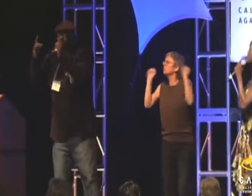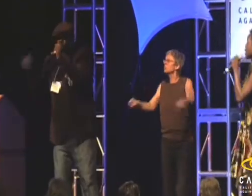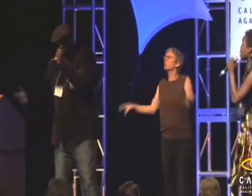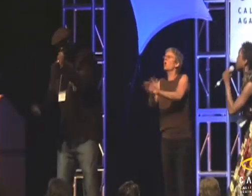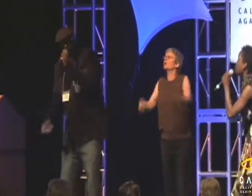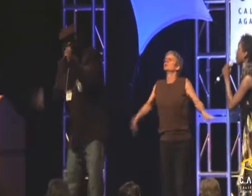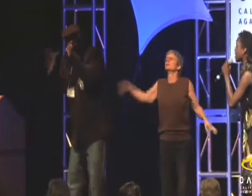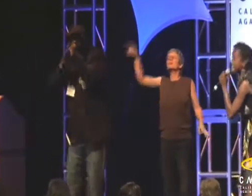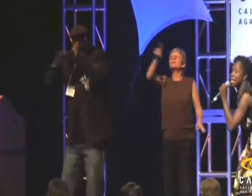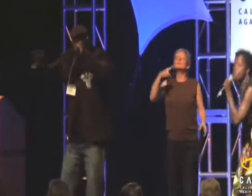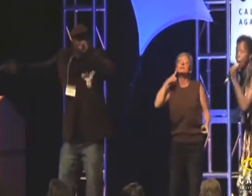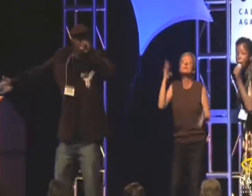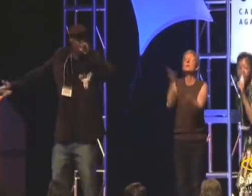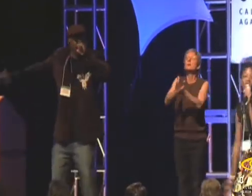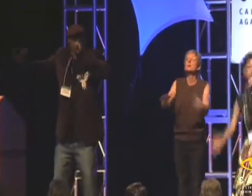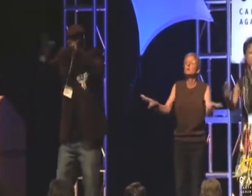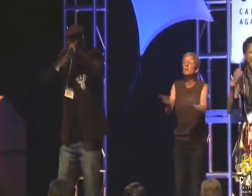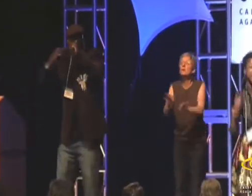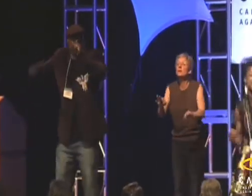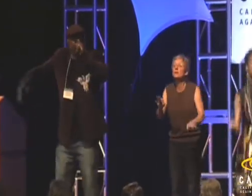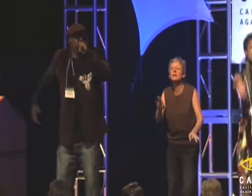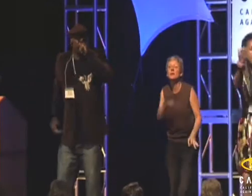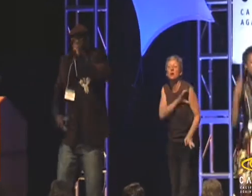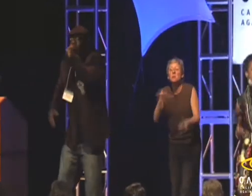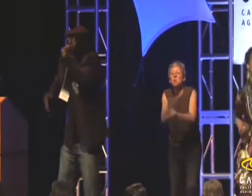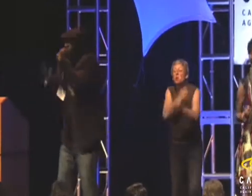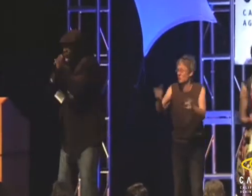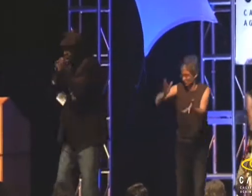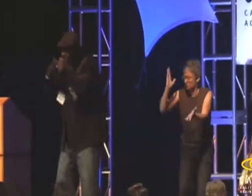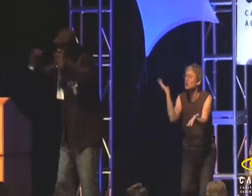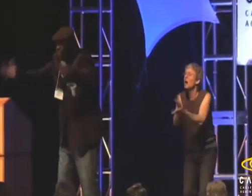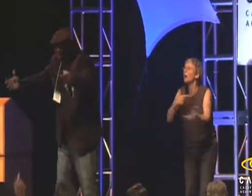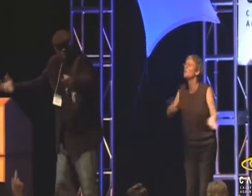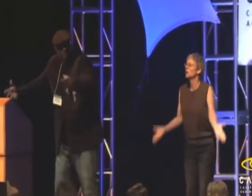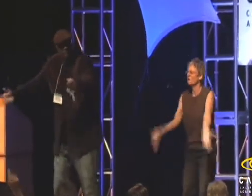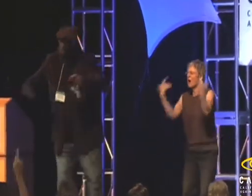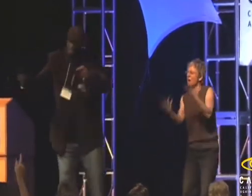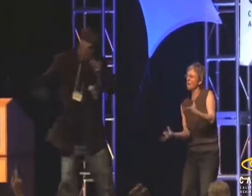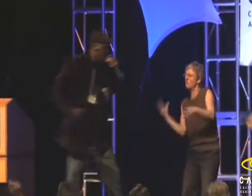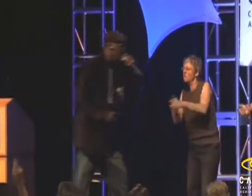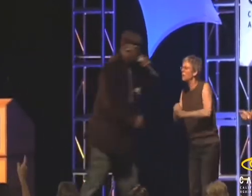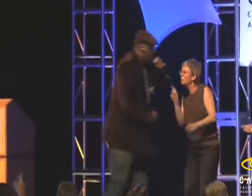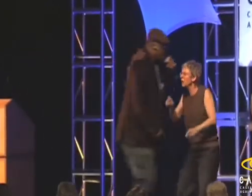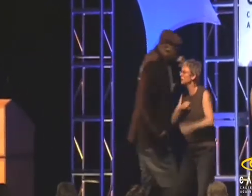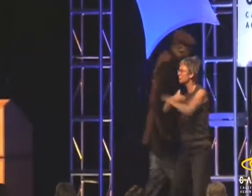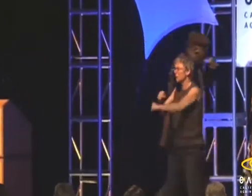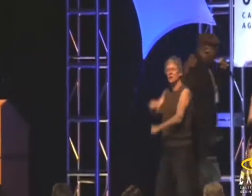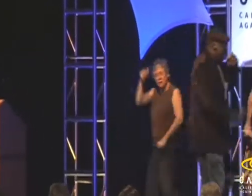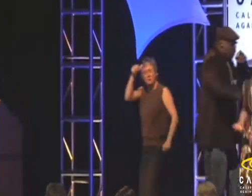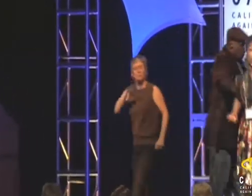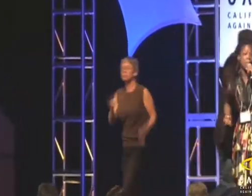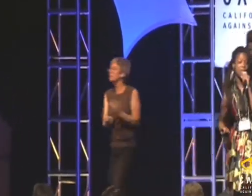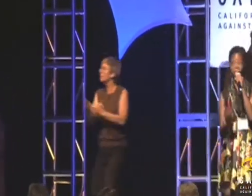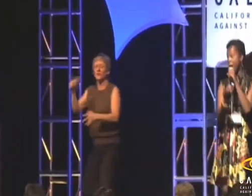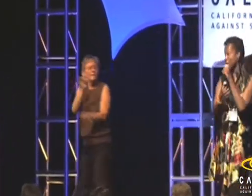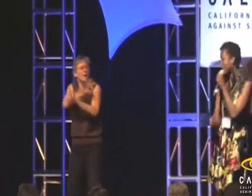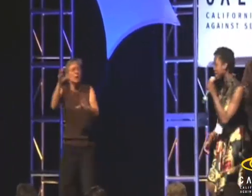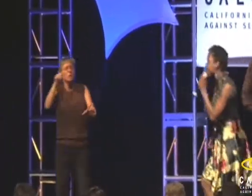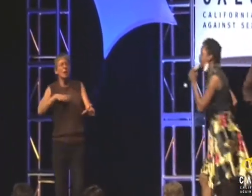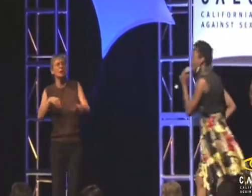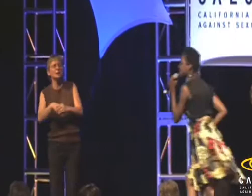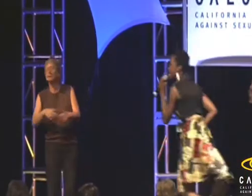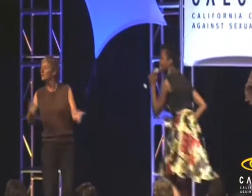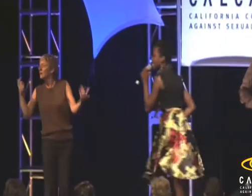We can stop the human trafficking and police brutality Come on everybody, let's get involved Eliminating violence for women and